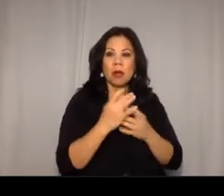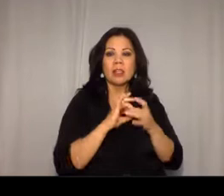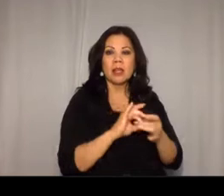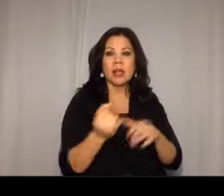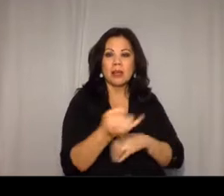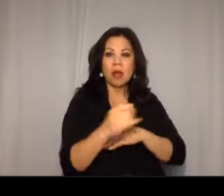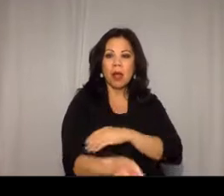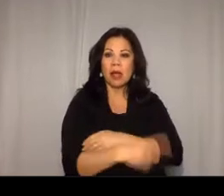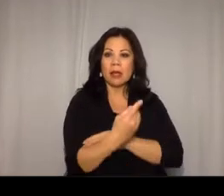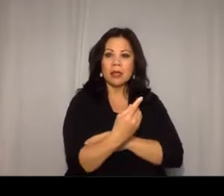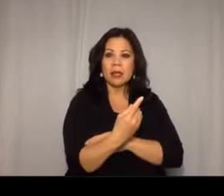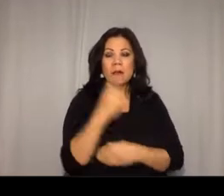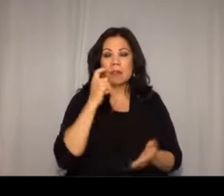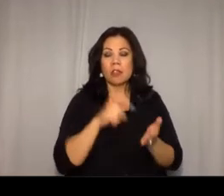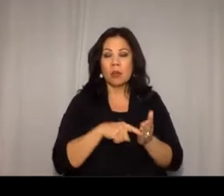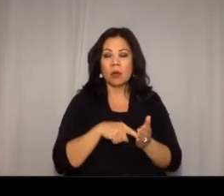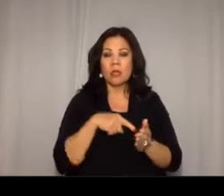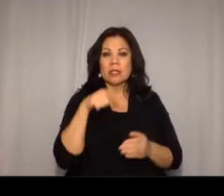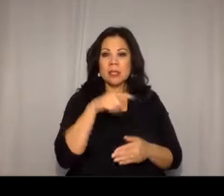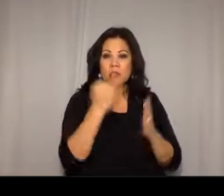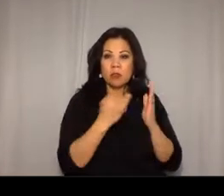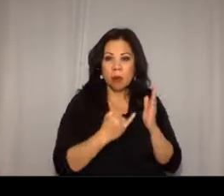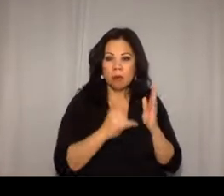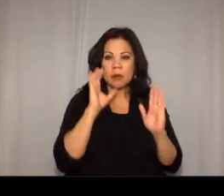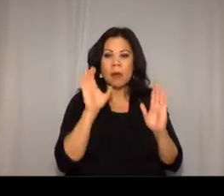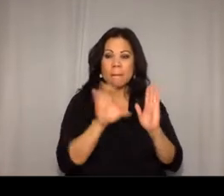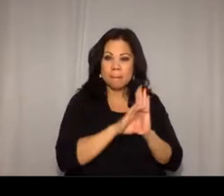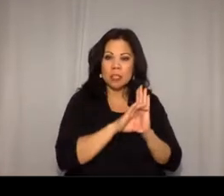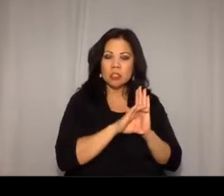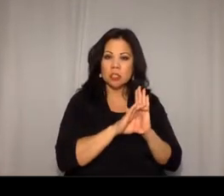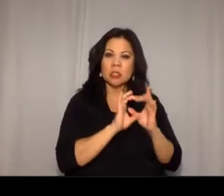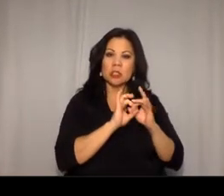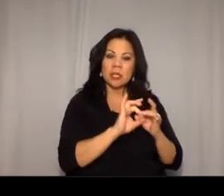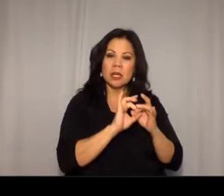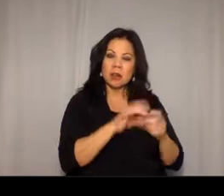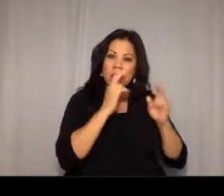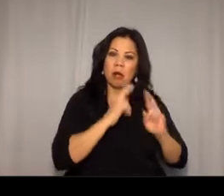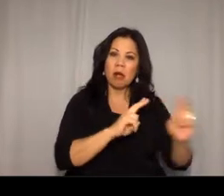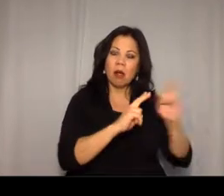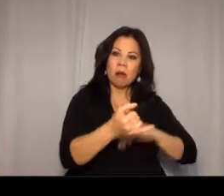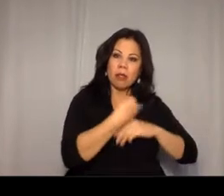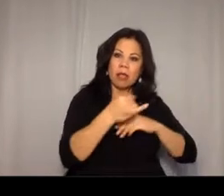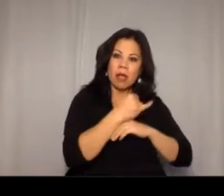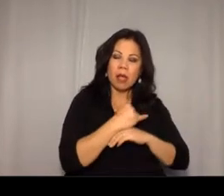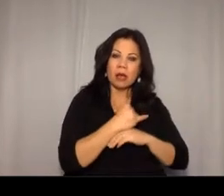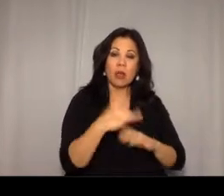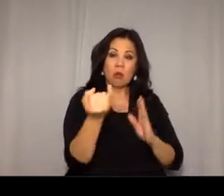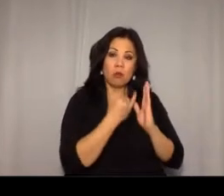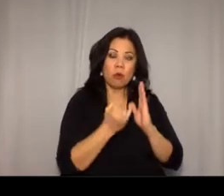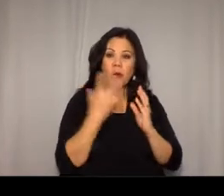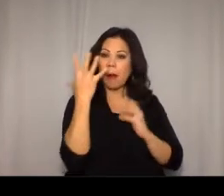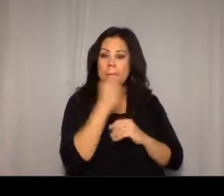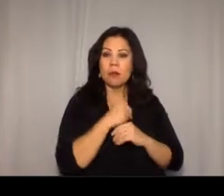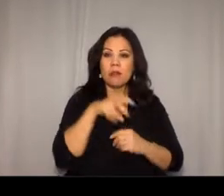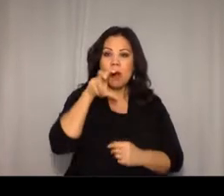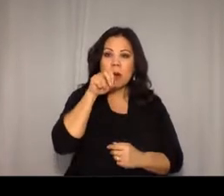you can see in this particular picture, we are honoring the islands by drawing a beautiful parrot. You